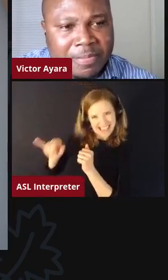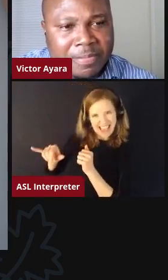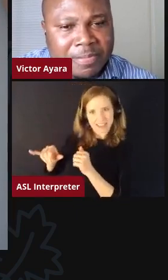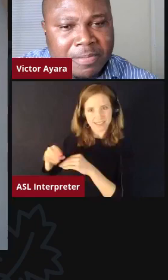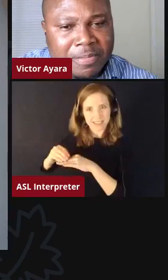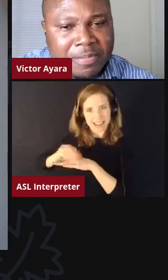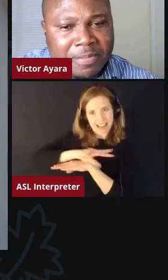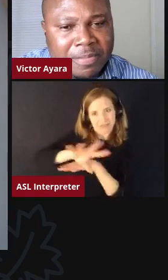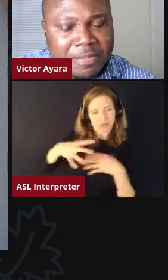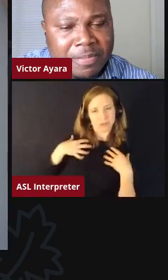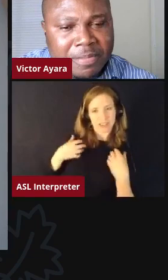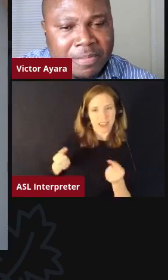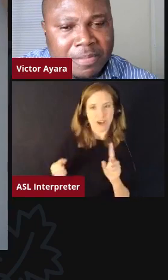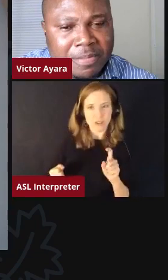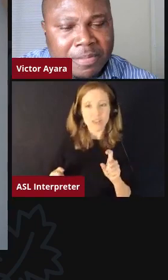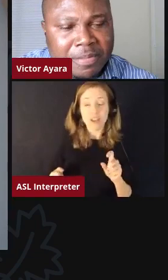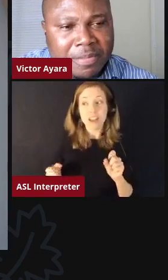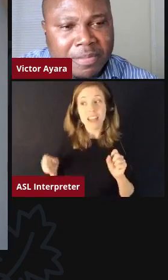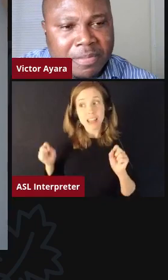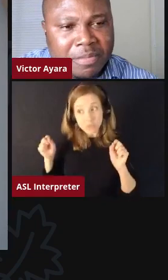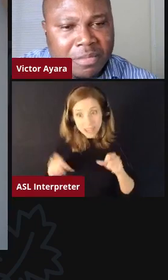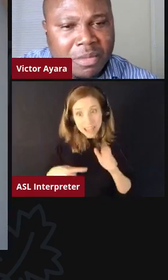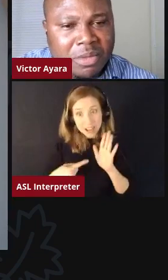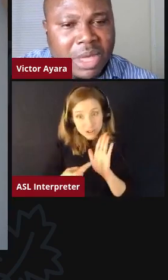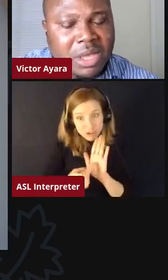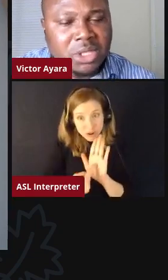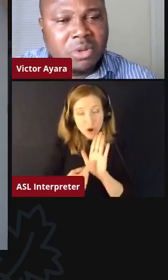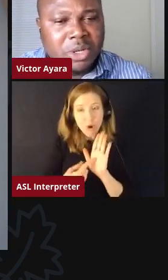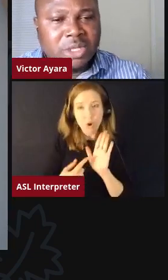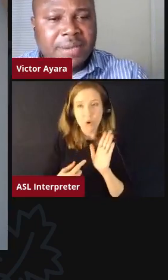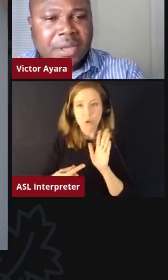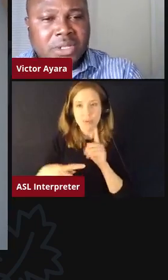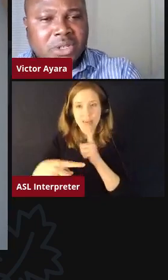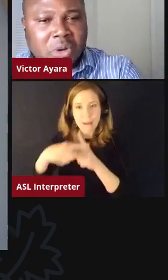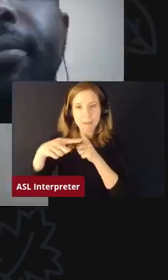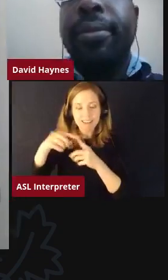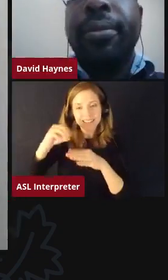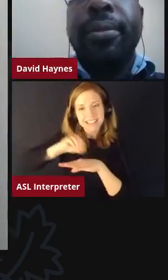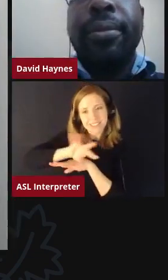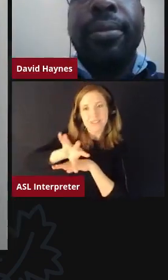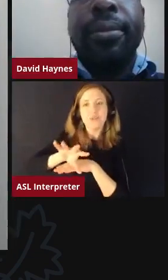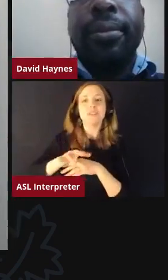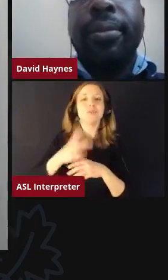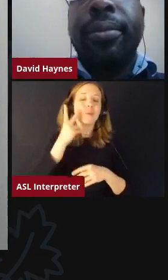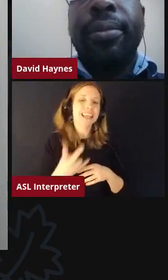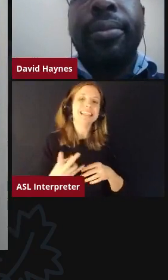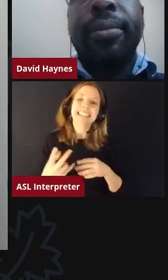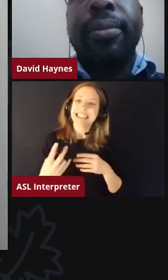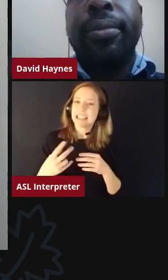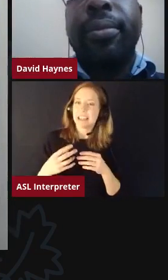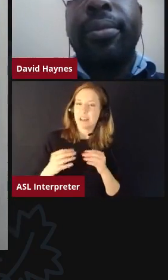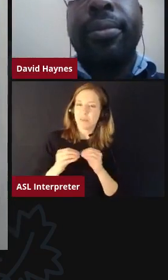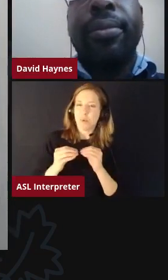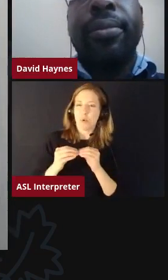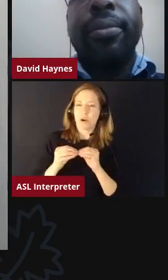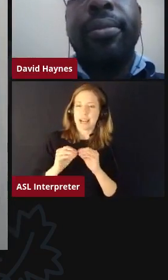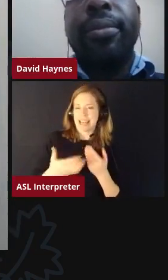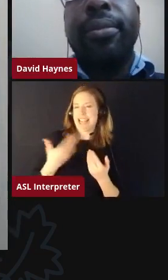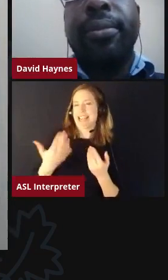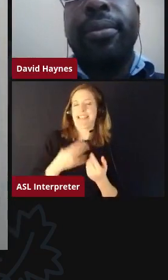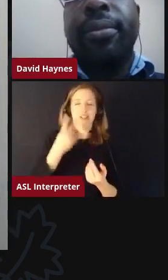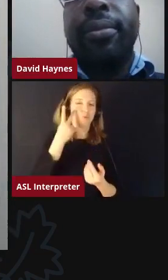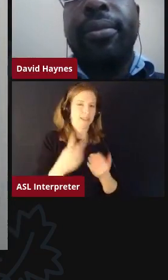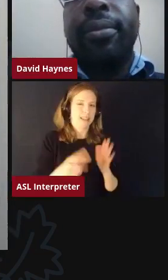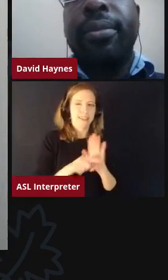of course, that will help anyone with a rare disease. Thank you so much, David. So we're going to just breeze through it.